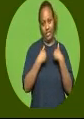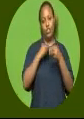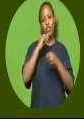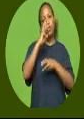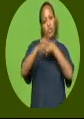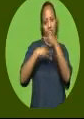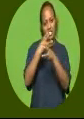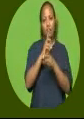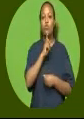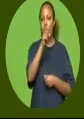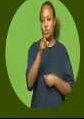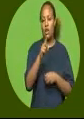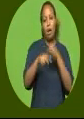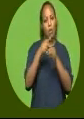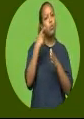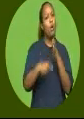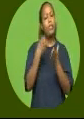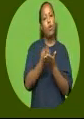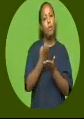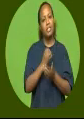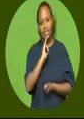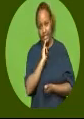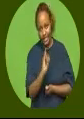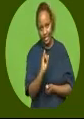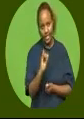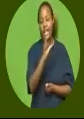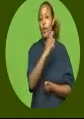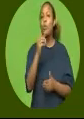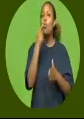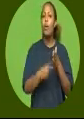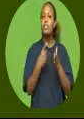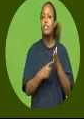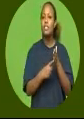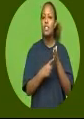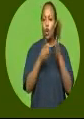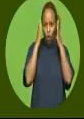what economics is and what it is concerned about.